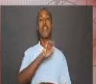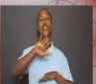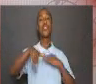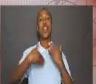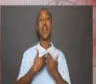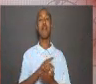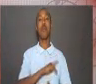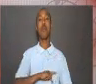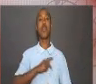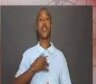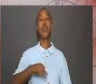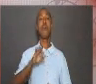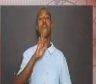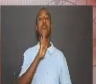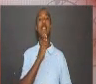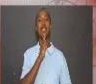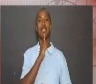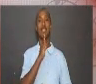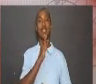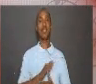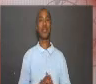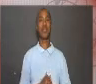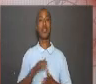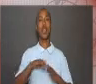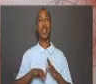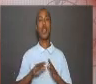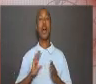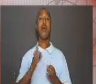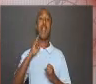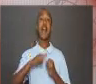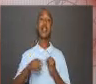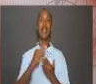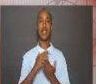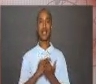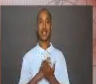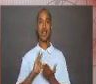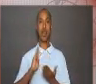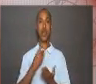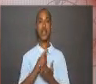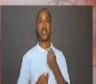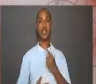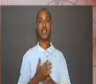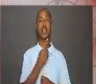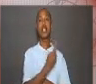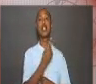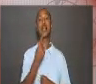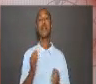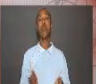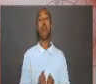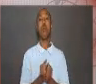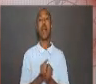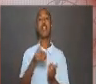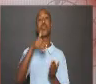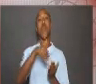general properties of bases. In our last lesson, we discussed some common as